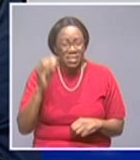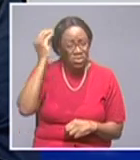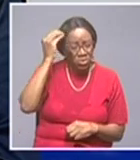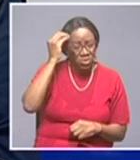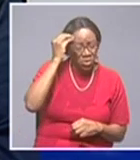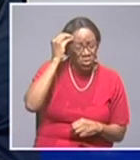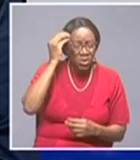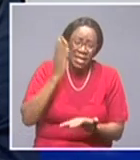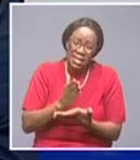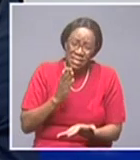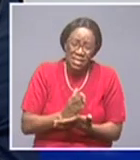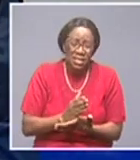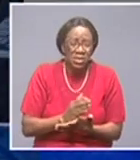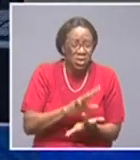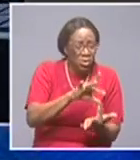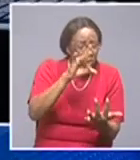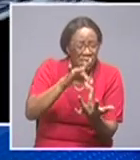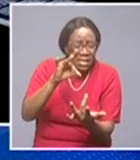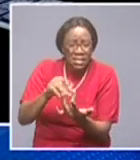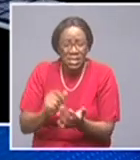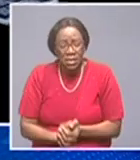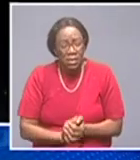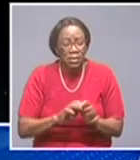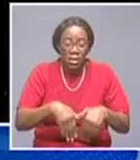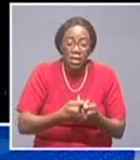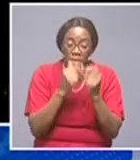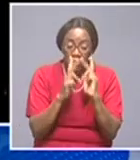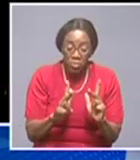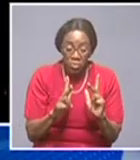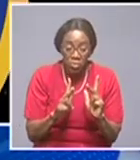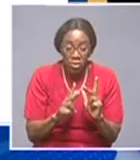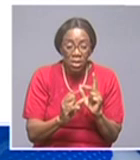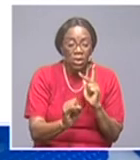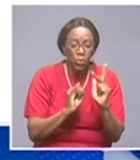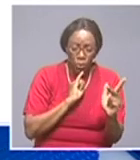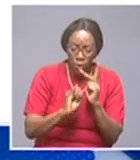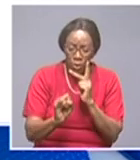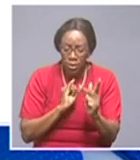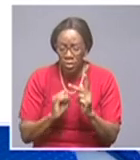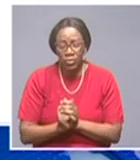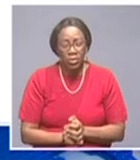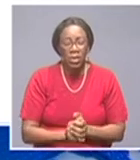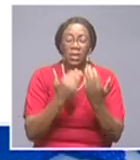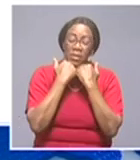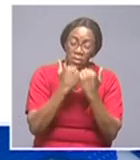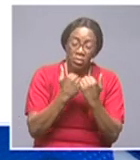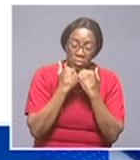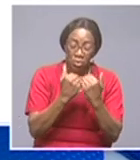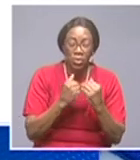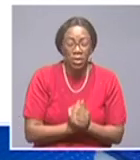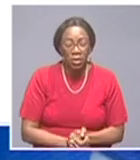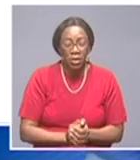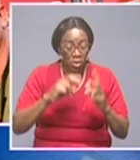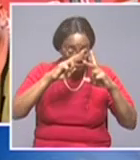population. Your sample must be representative of the population, otherwise it will be biased. So the census will tell you how many people are